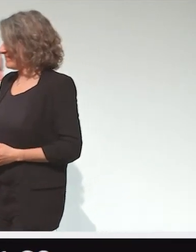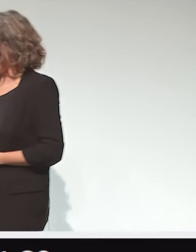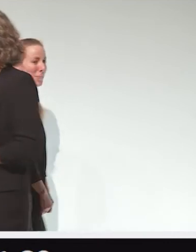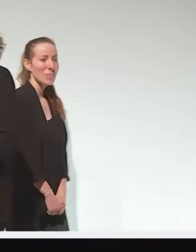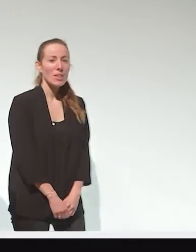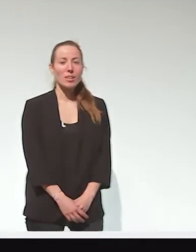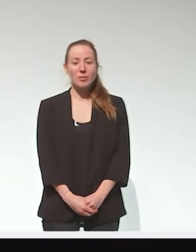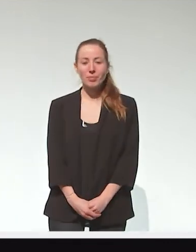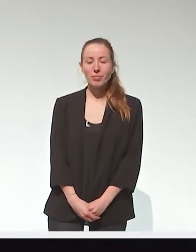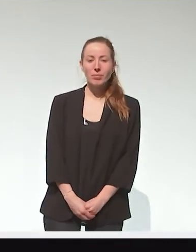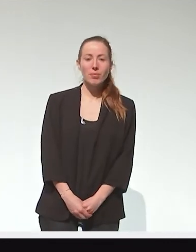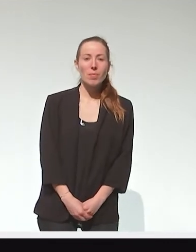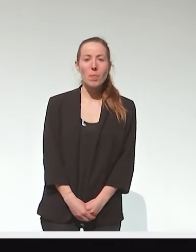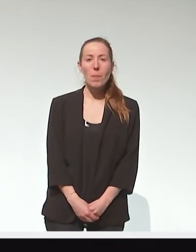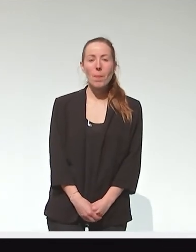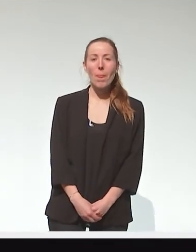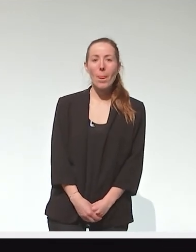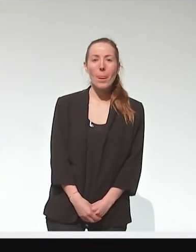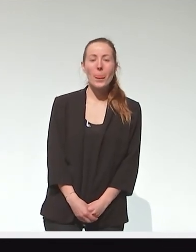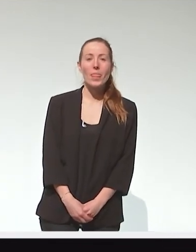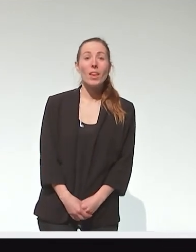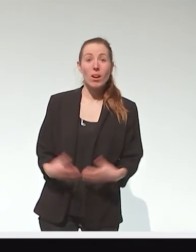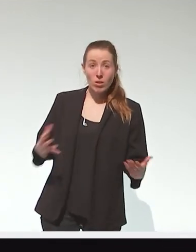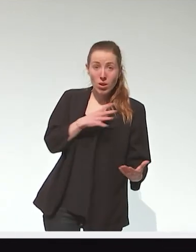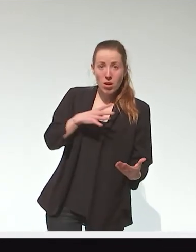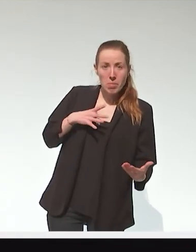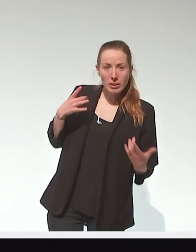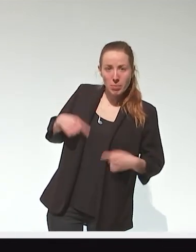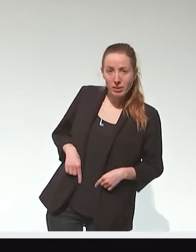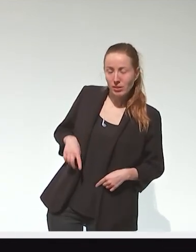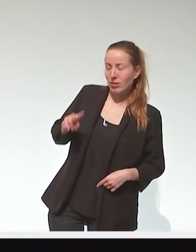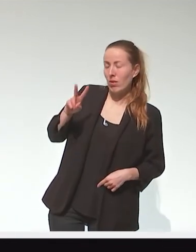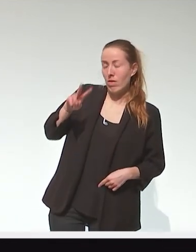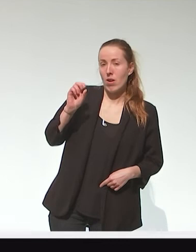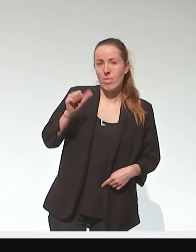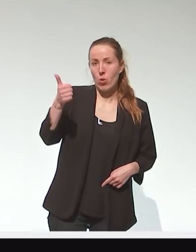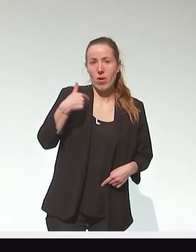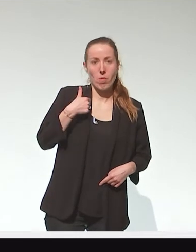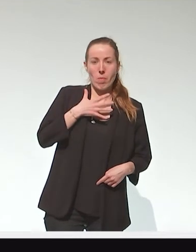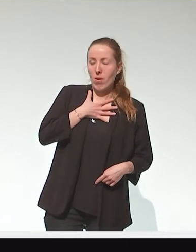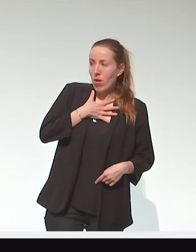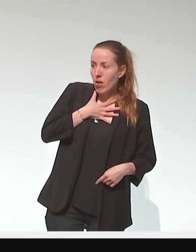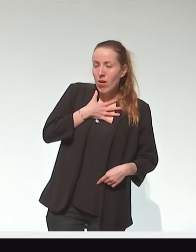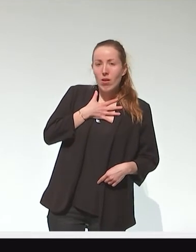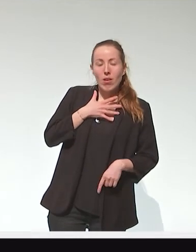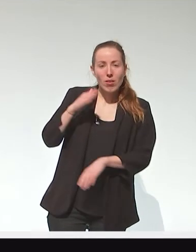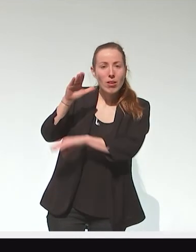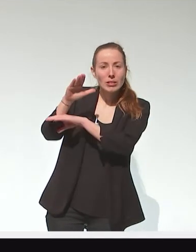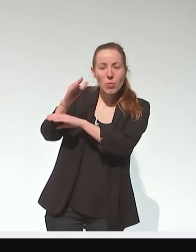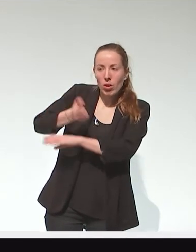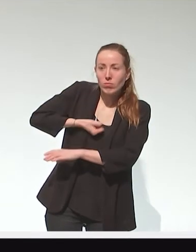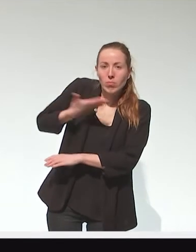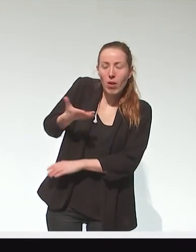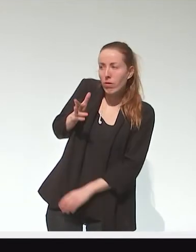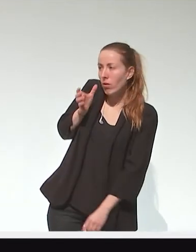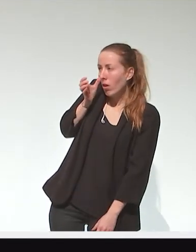If the microphone works, yes, it does. Great. So first off, allow me to say, Madam Minister, how impressed I am by